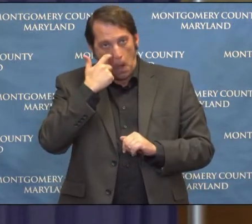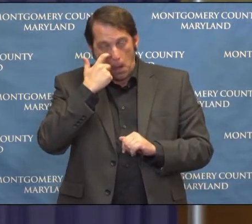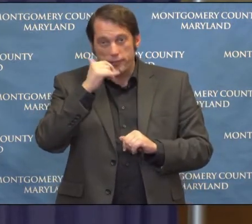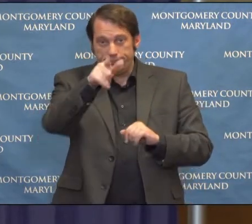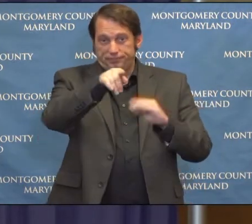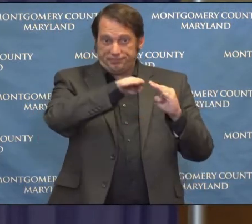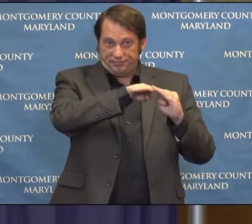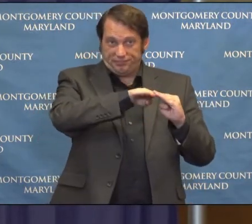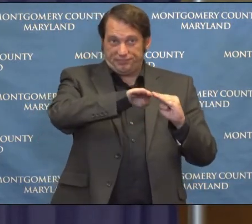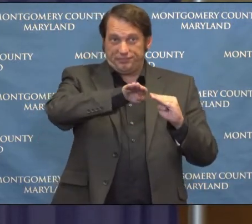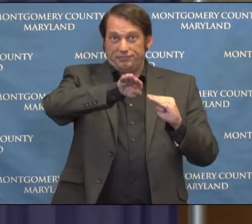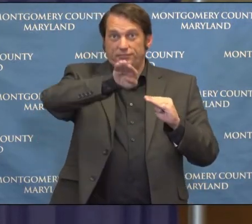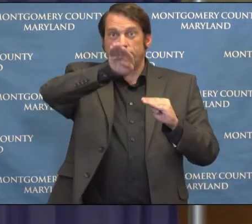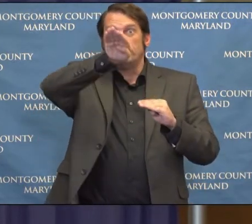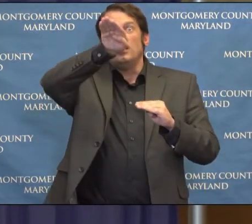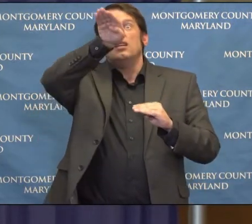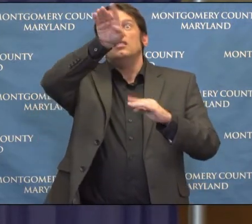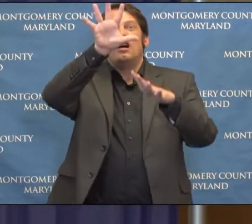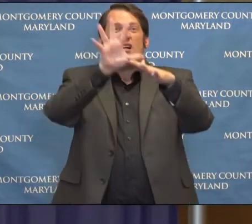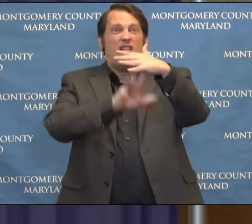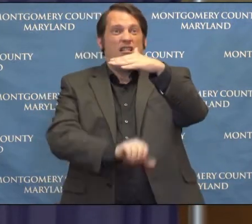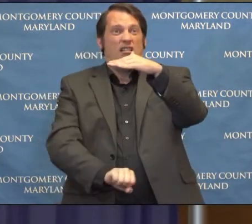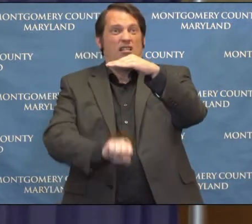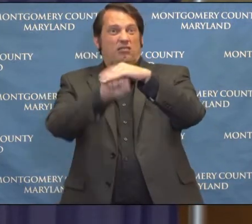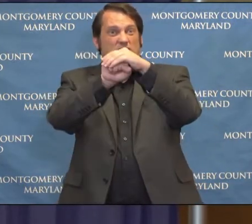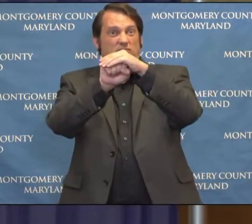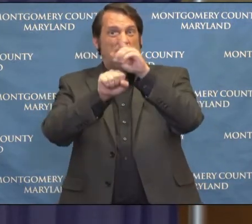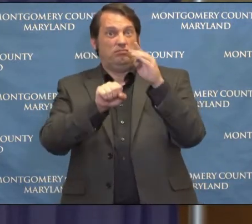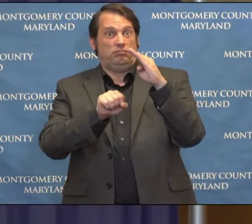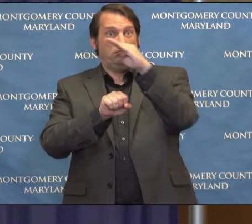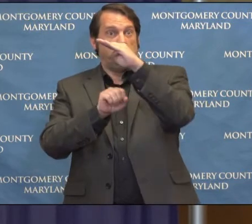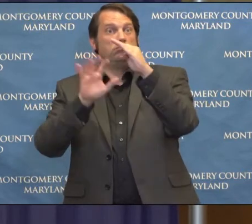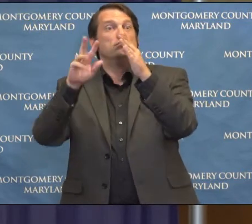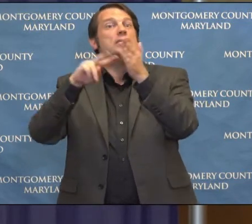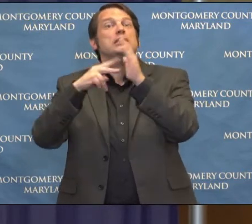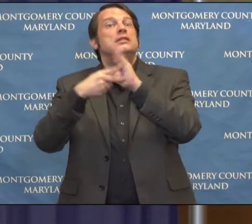way, it is when we are likely to experience the maximum number of